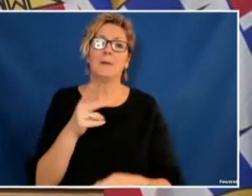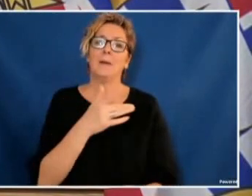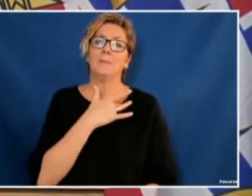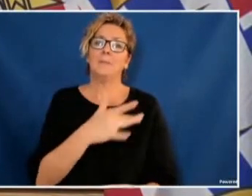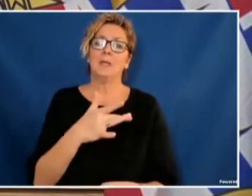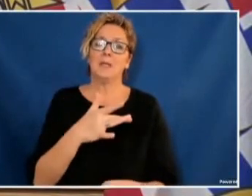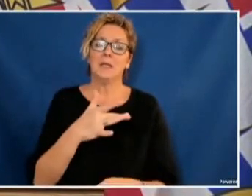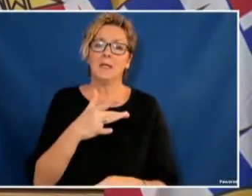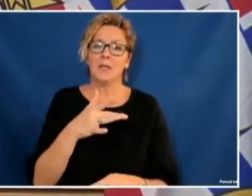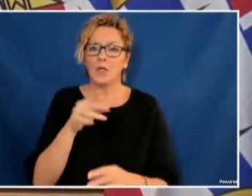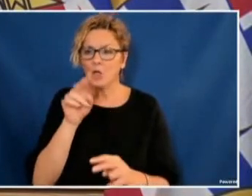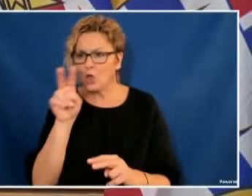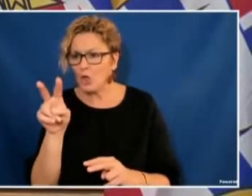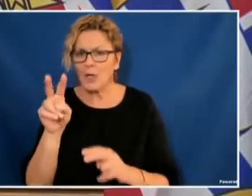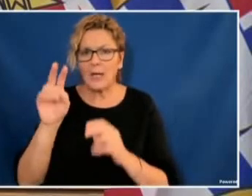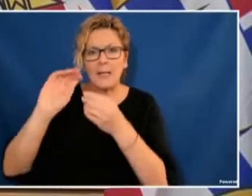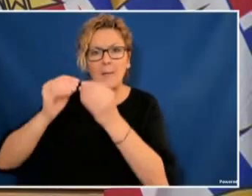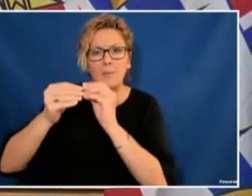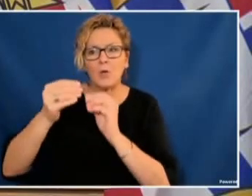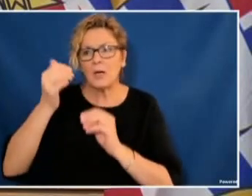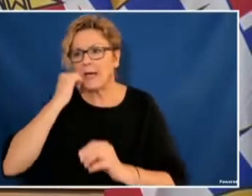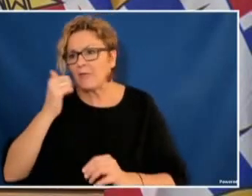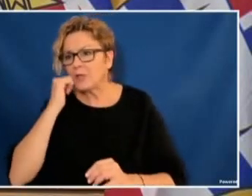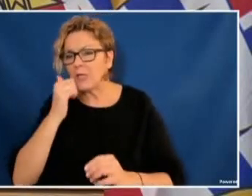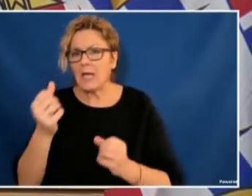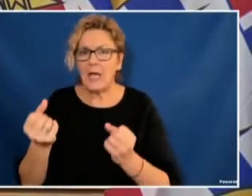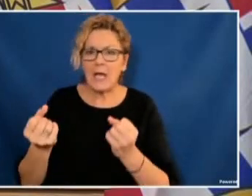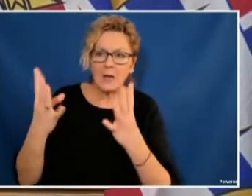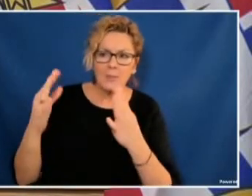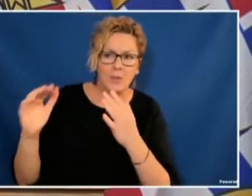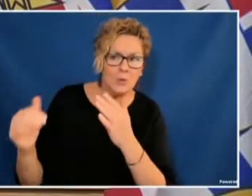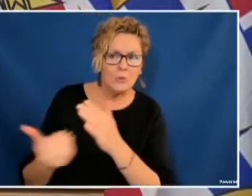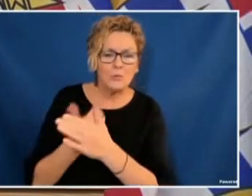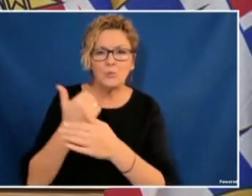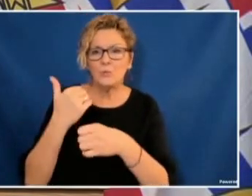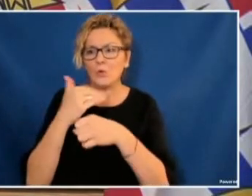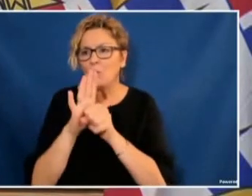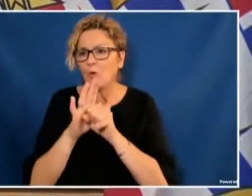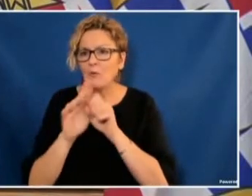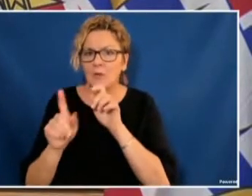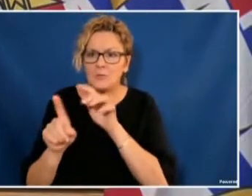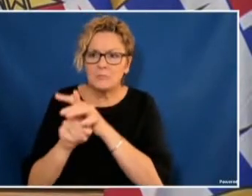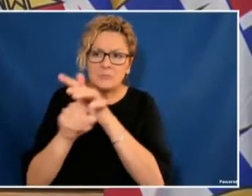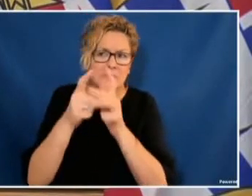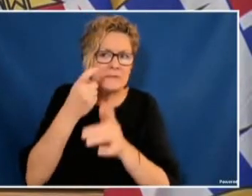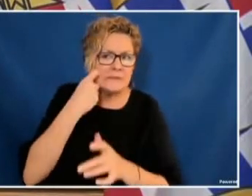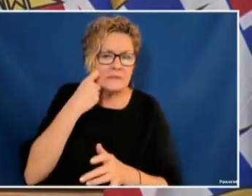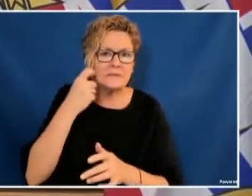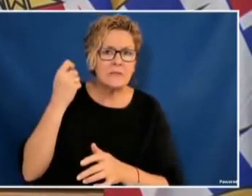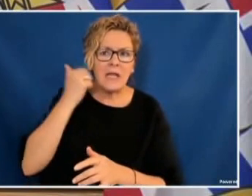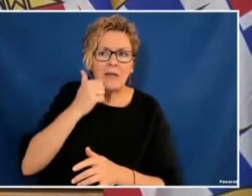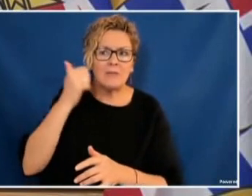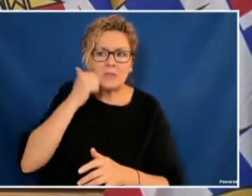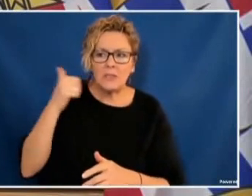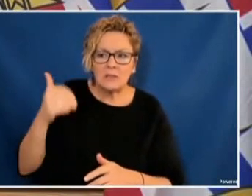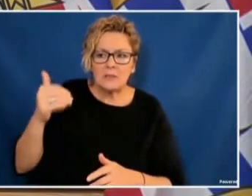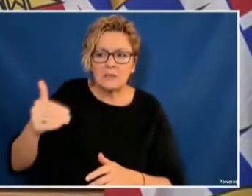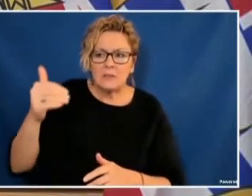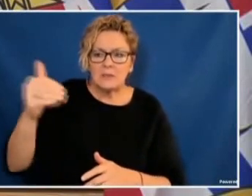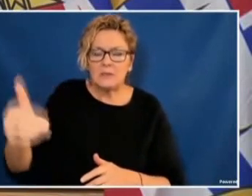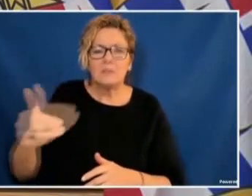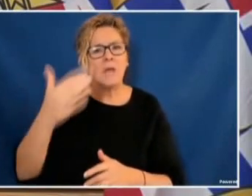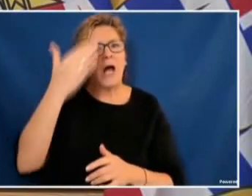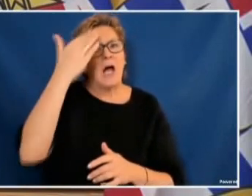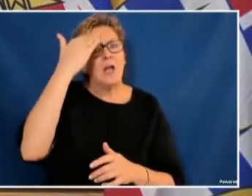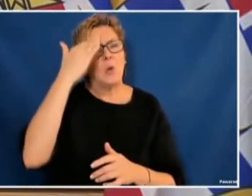had been notified and that public health was following up on them. I do want to again thank all of the team at the